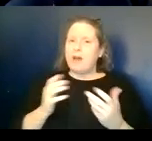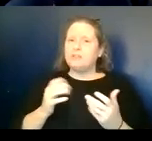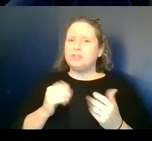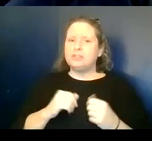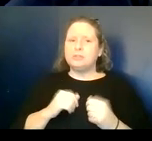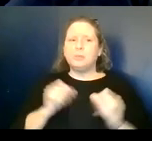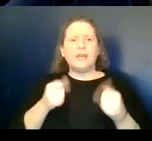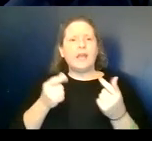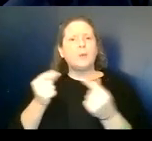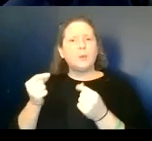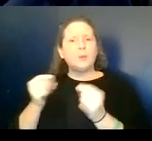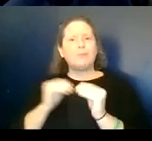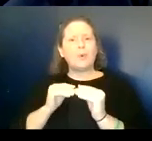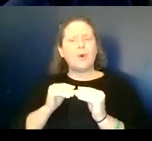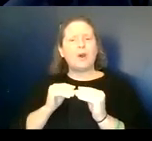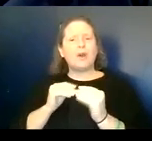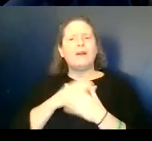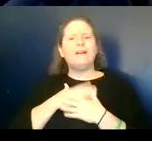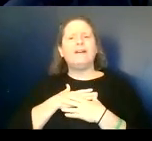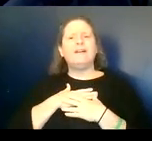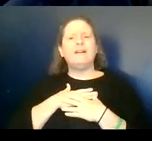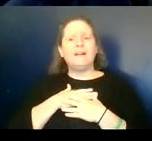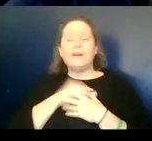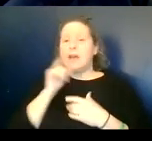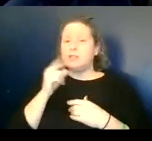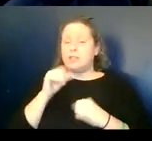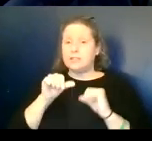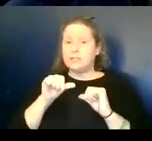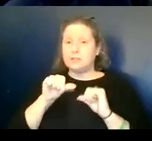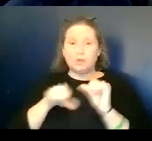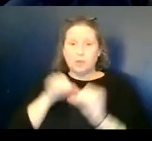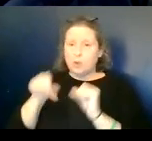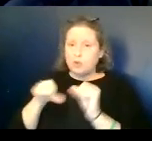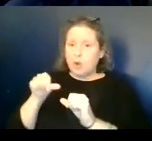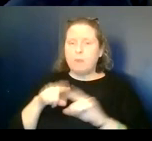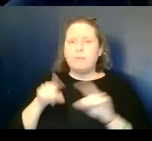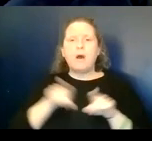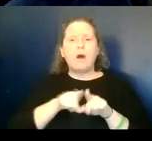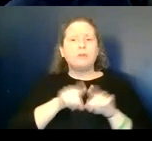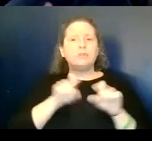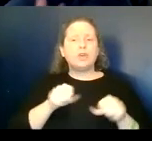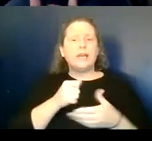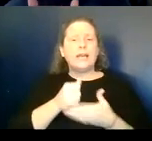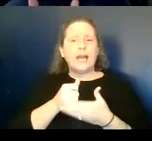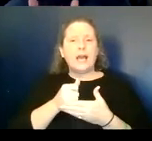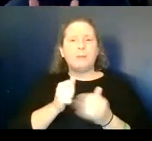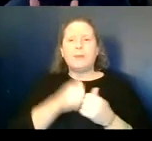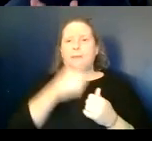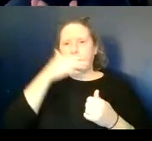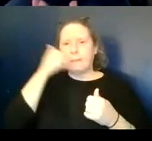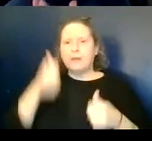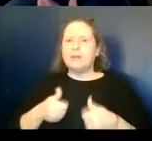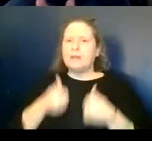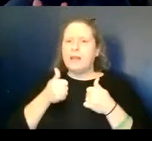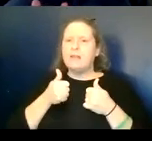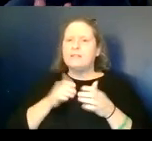more things, not only socially, but also it can help have a better life overall in